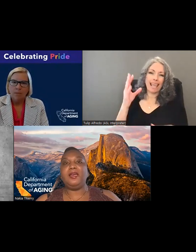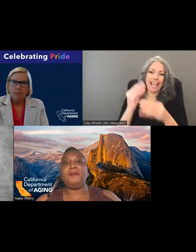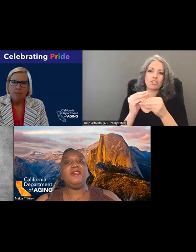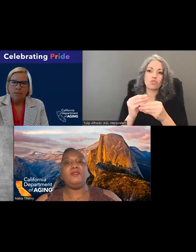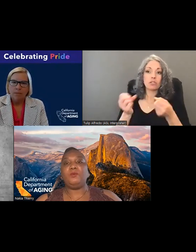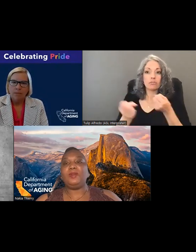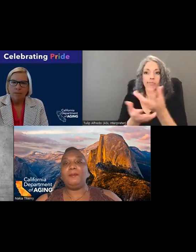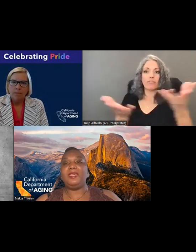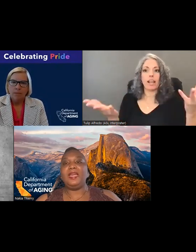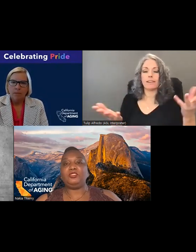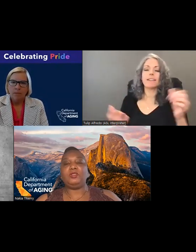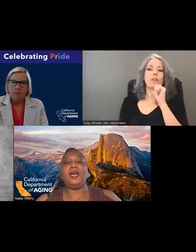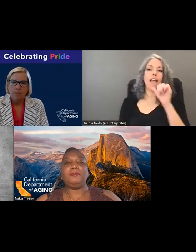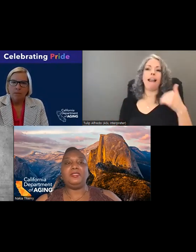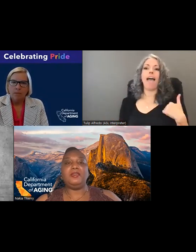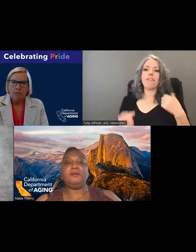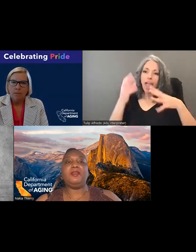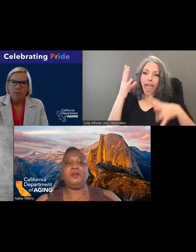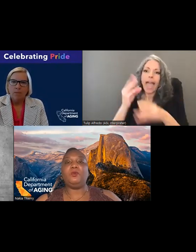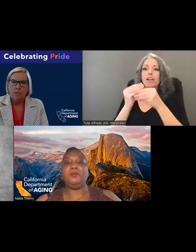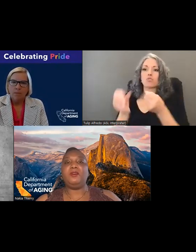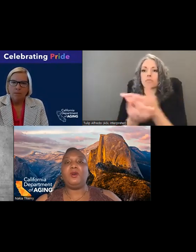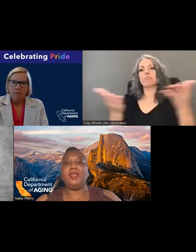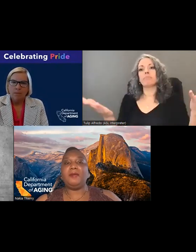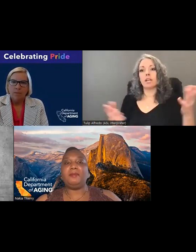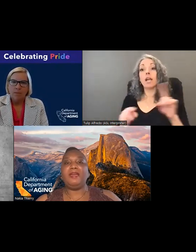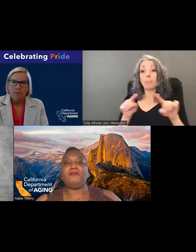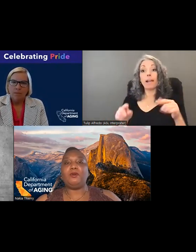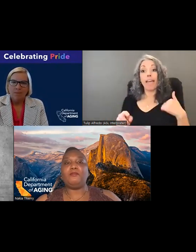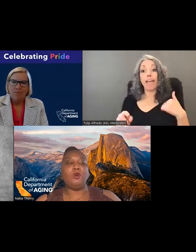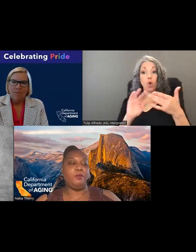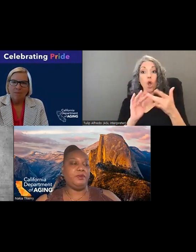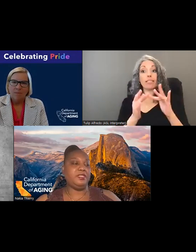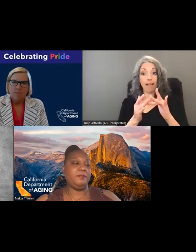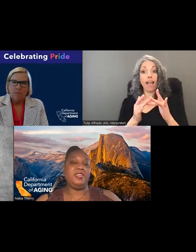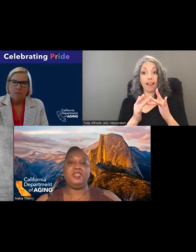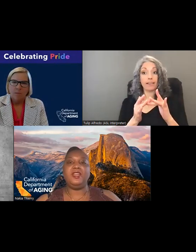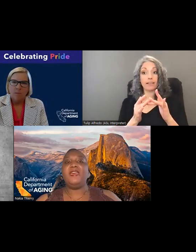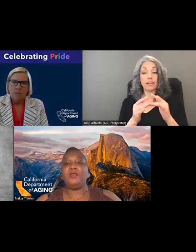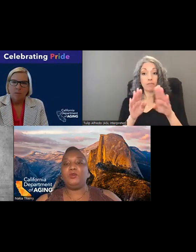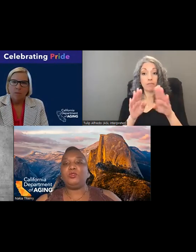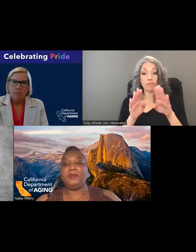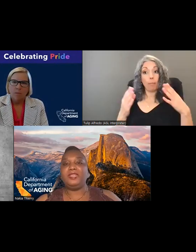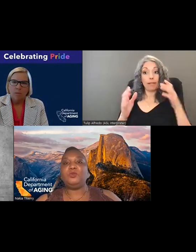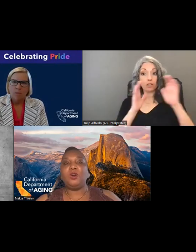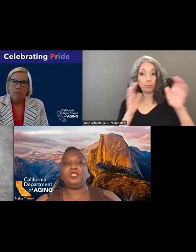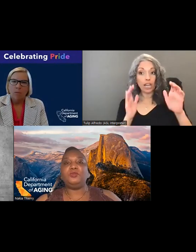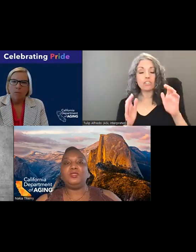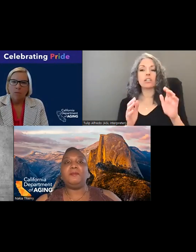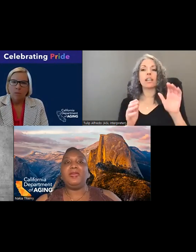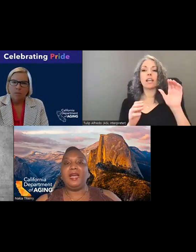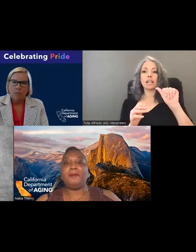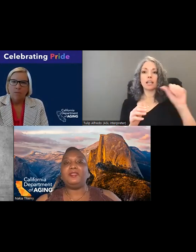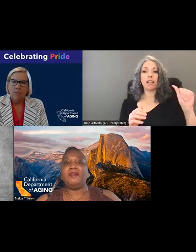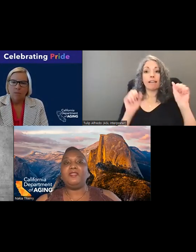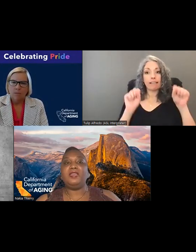given, there will not be extra copies given, but there will be the online platform for open participation and those AAAs who are choosing